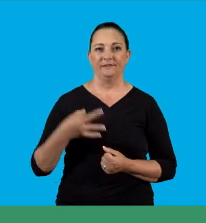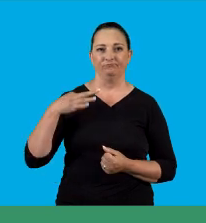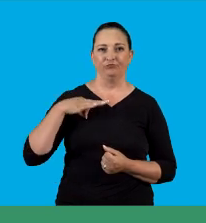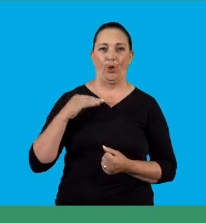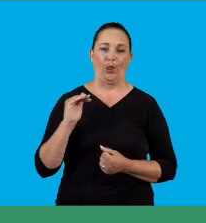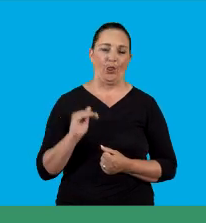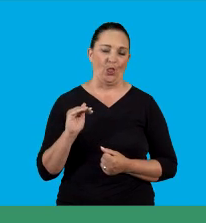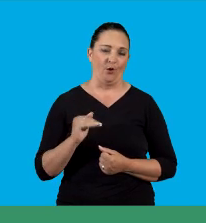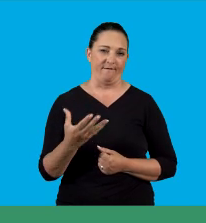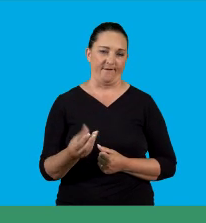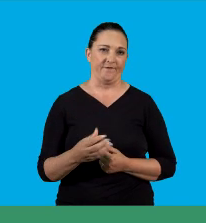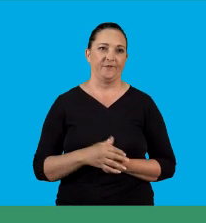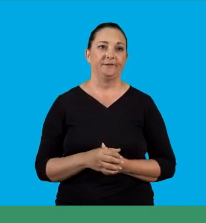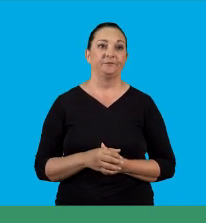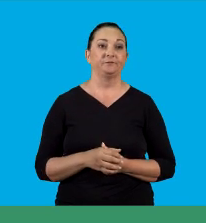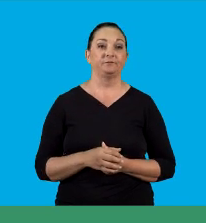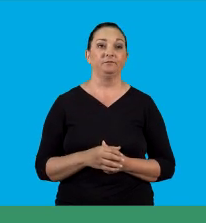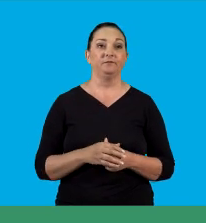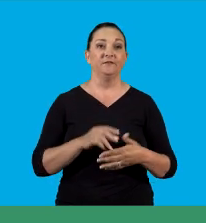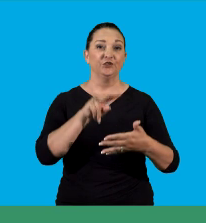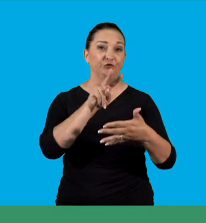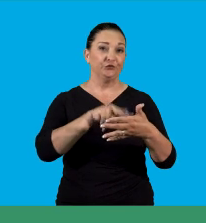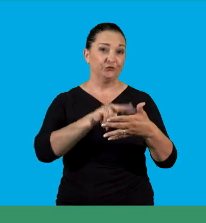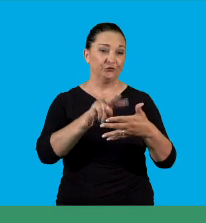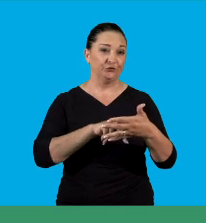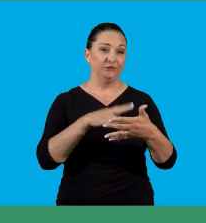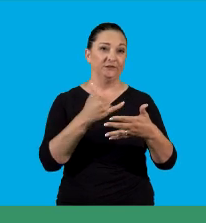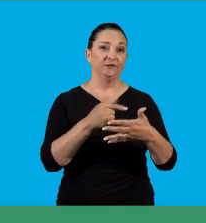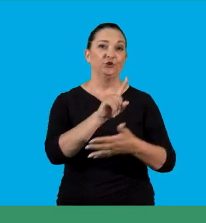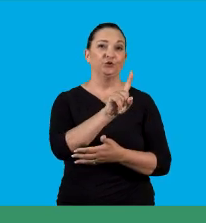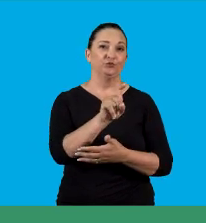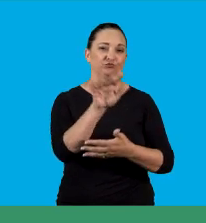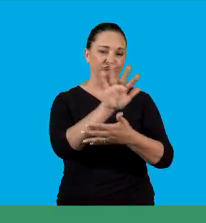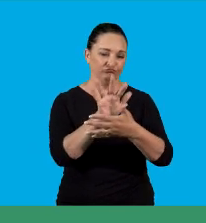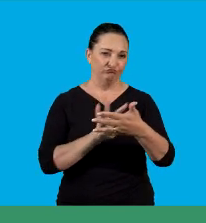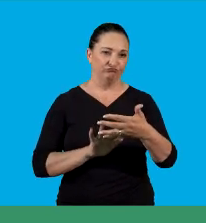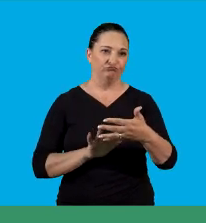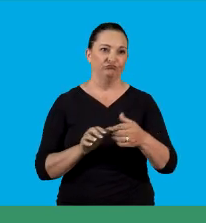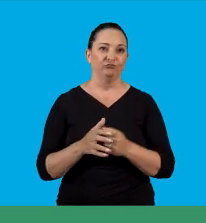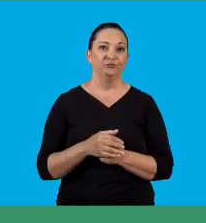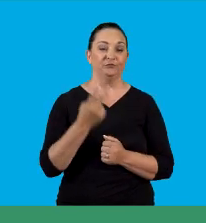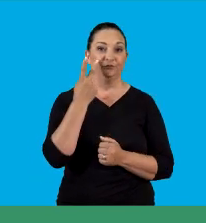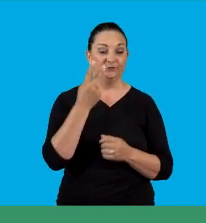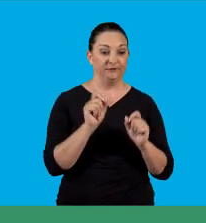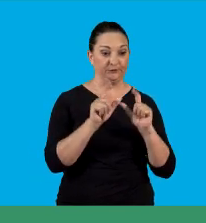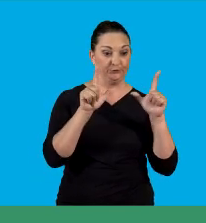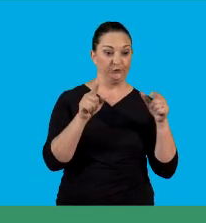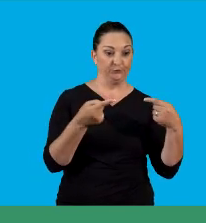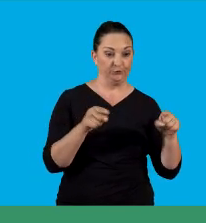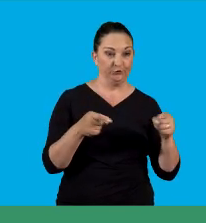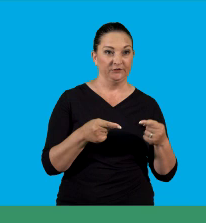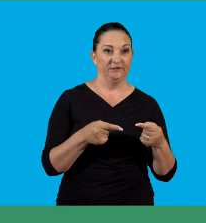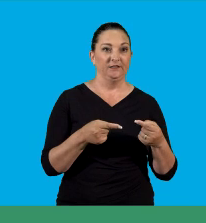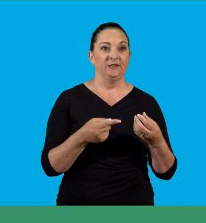okay, let's move on. Read the scenario below and answer the questions that follow. Surprise Music Productions,